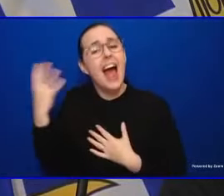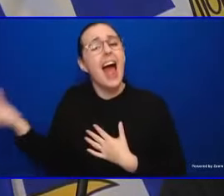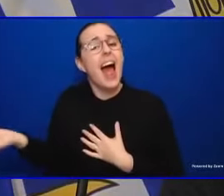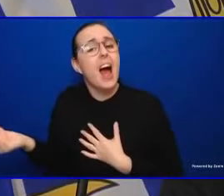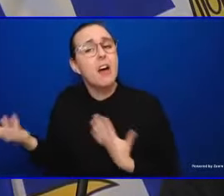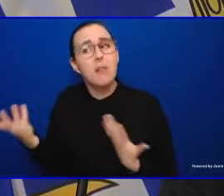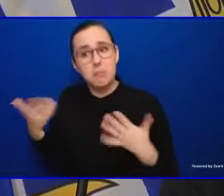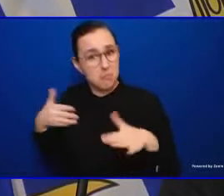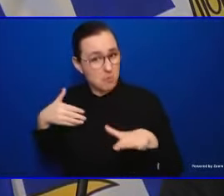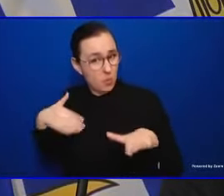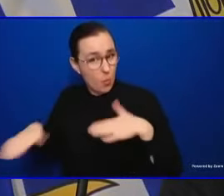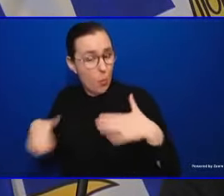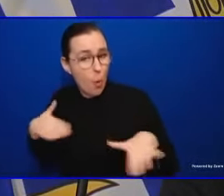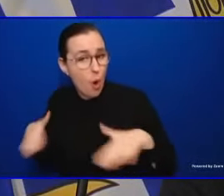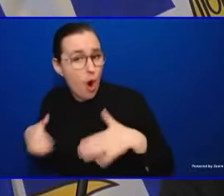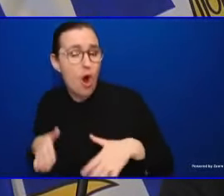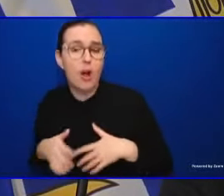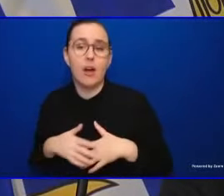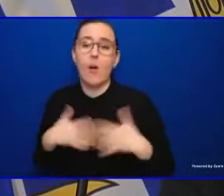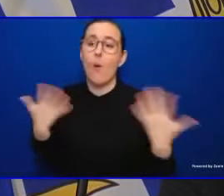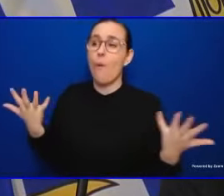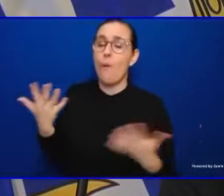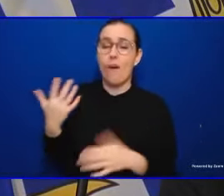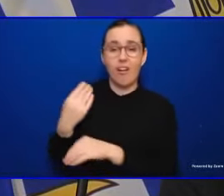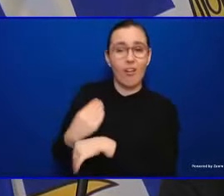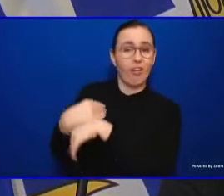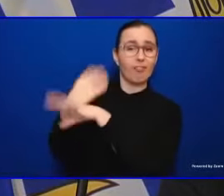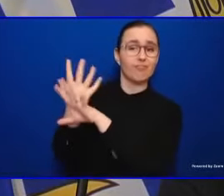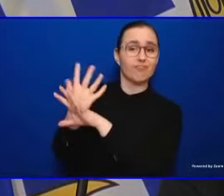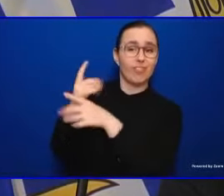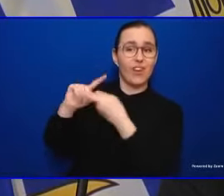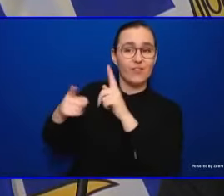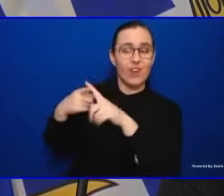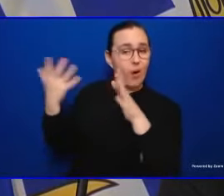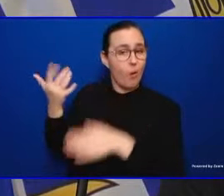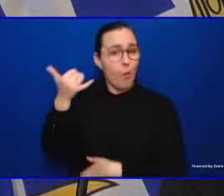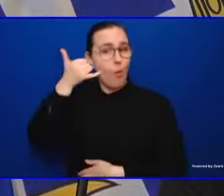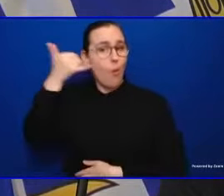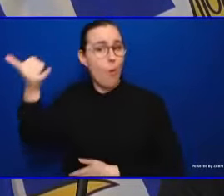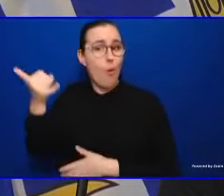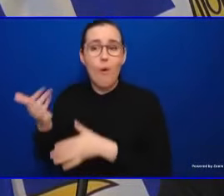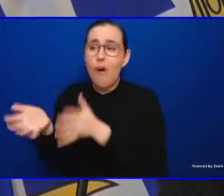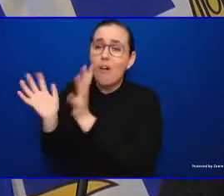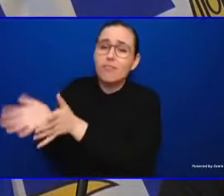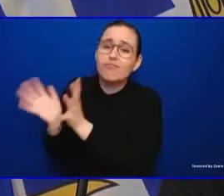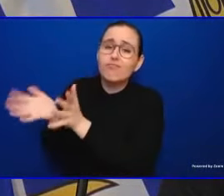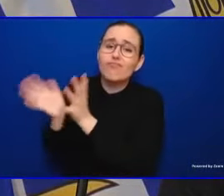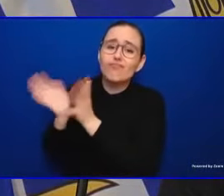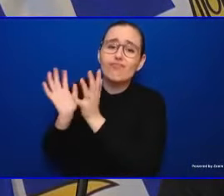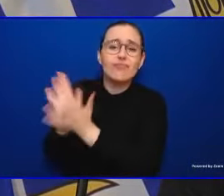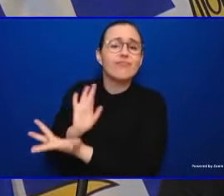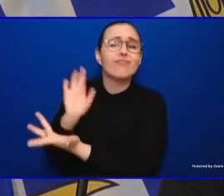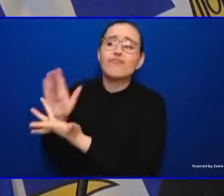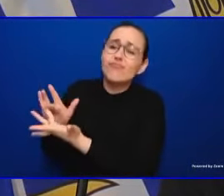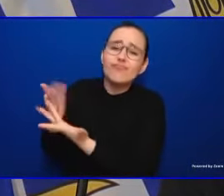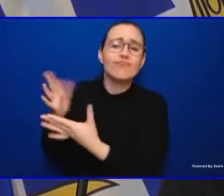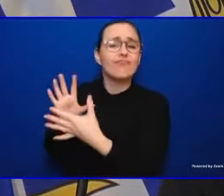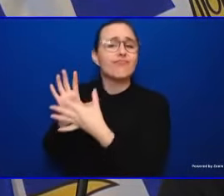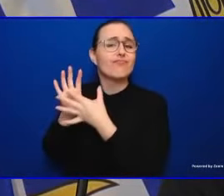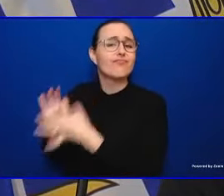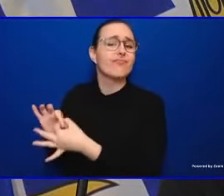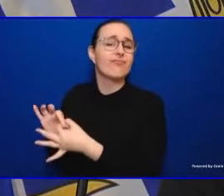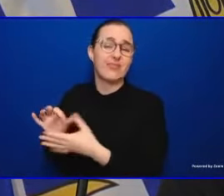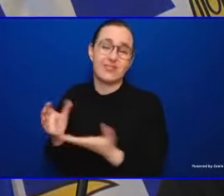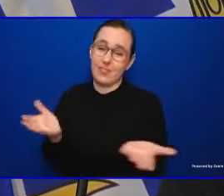in the last few days or weeks. Connect with people. We know that connection is really important, especially this time of the